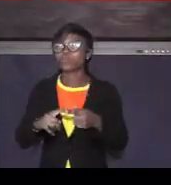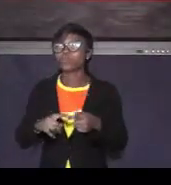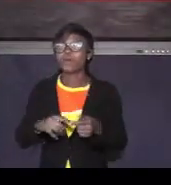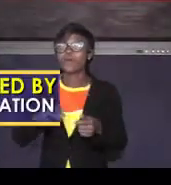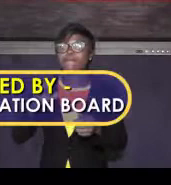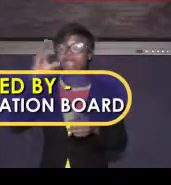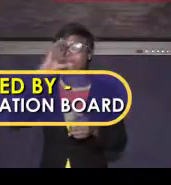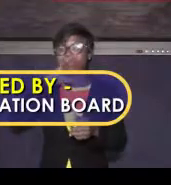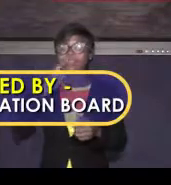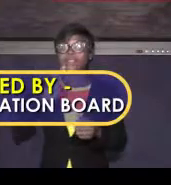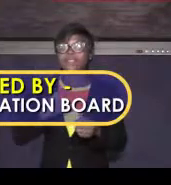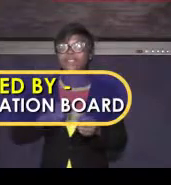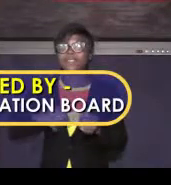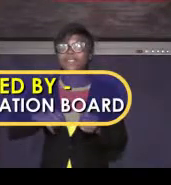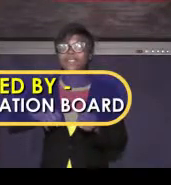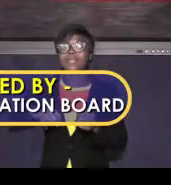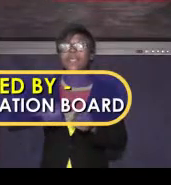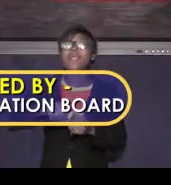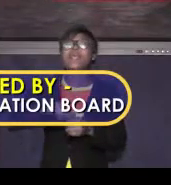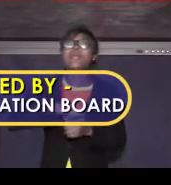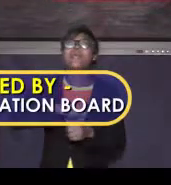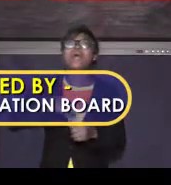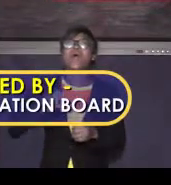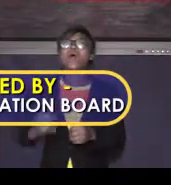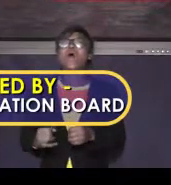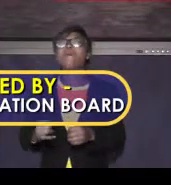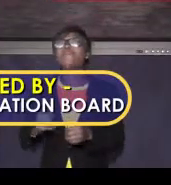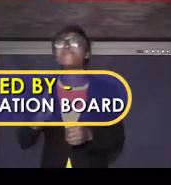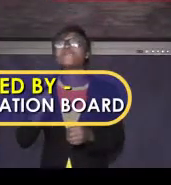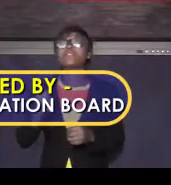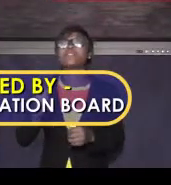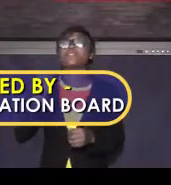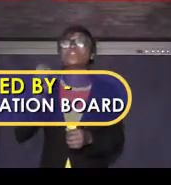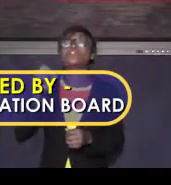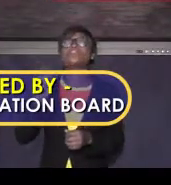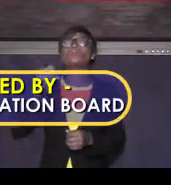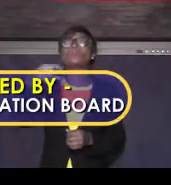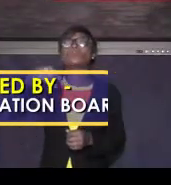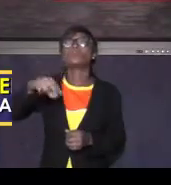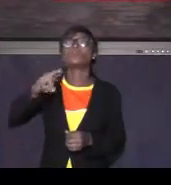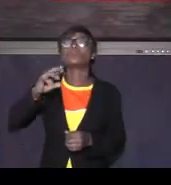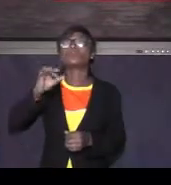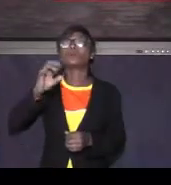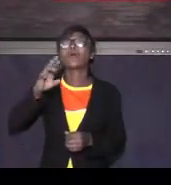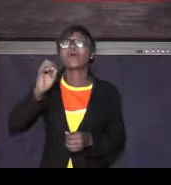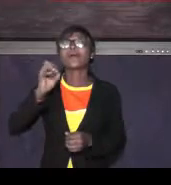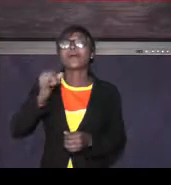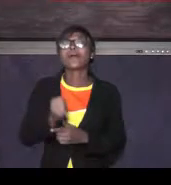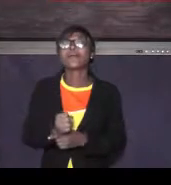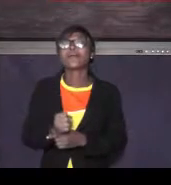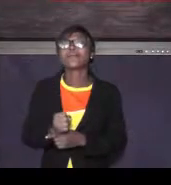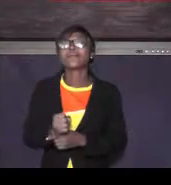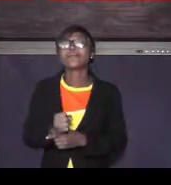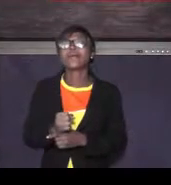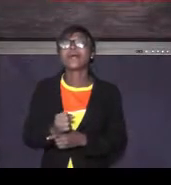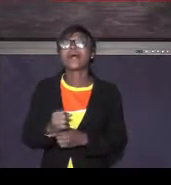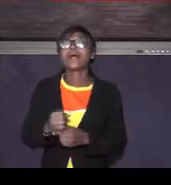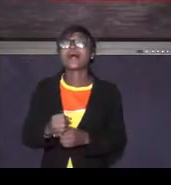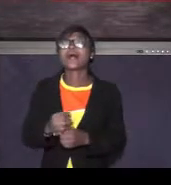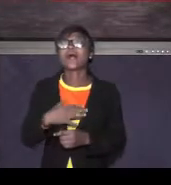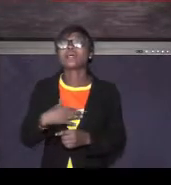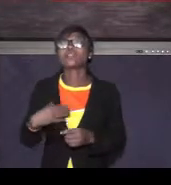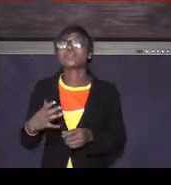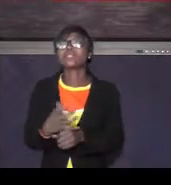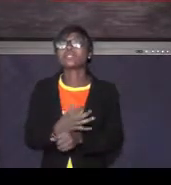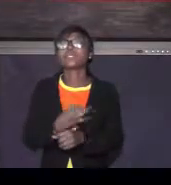these shapes. We've been able to see how to find the area of a square, which is essentially just multiplying the length and the length by itself, and